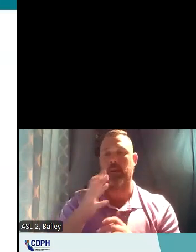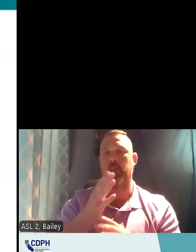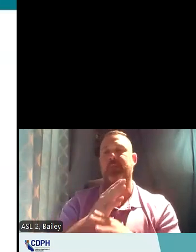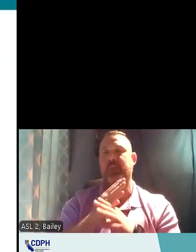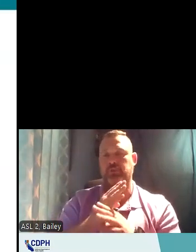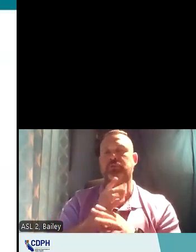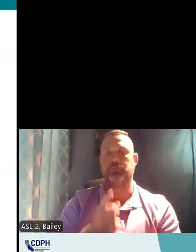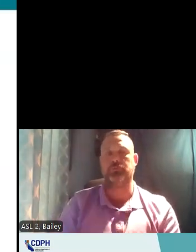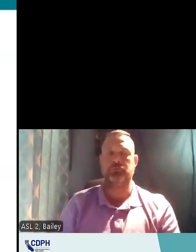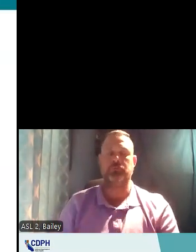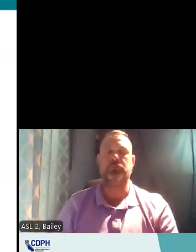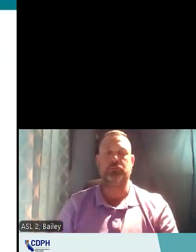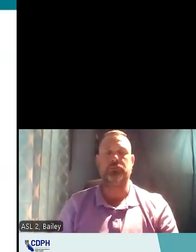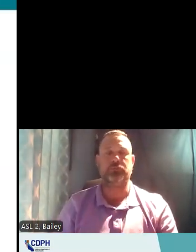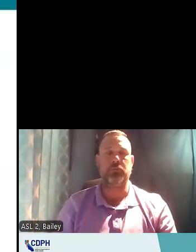pillar.